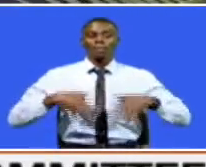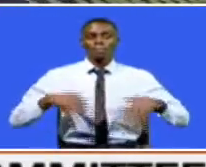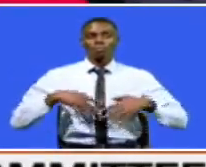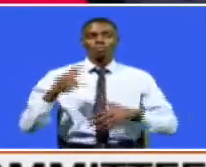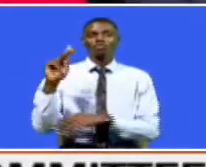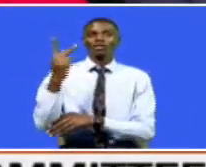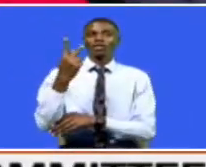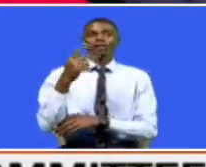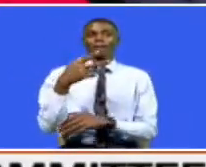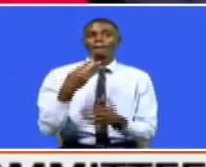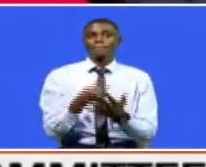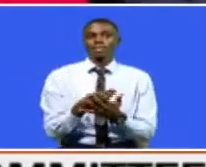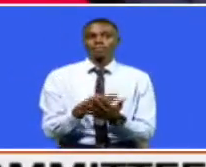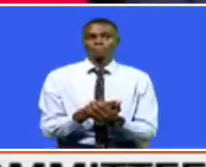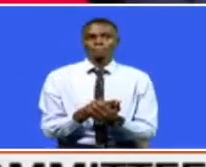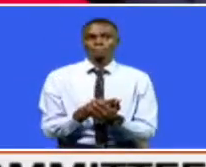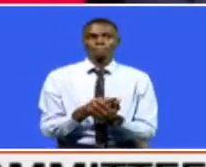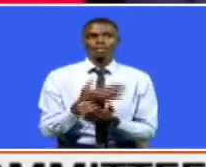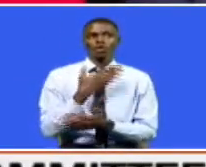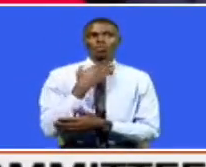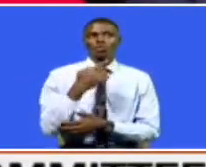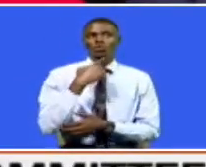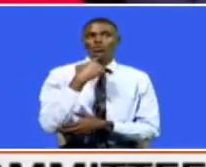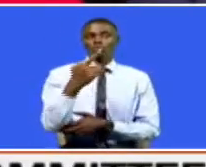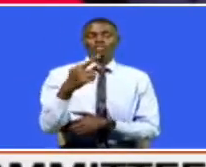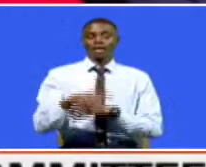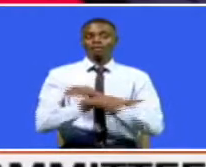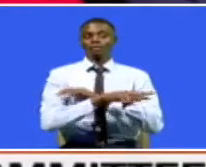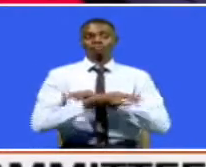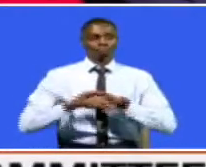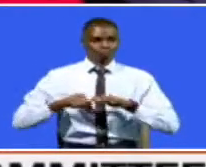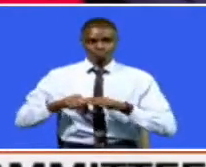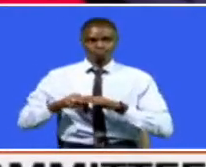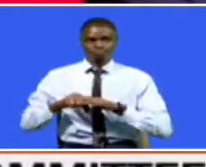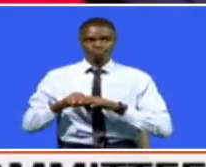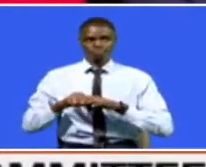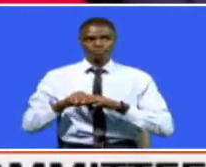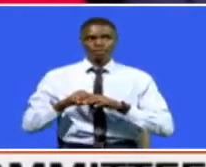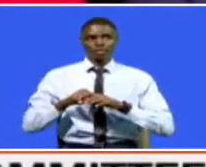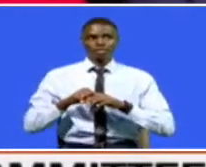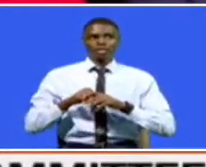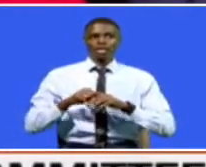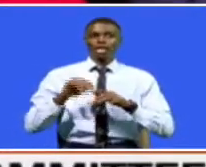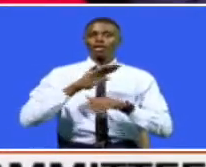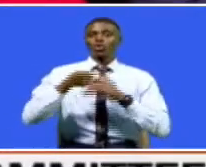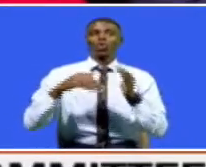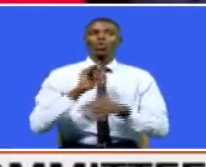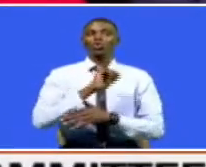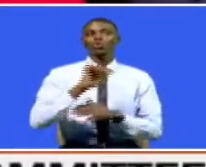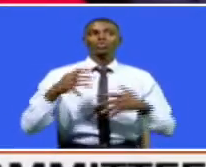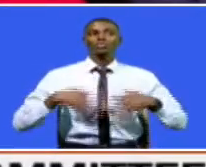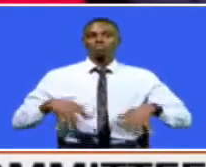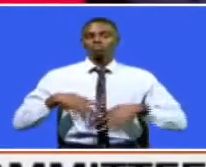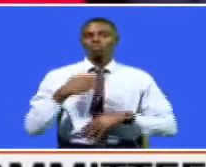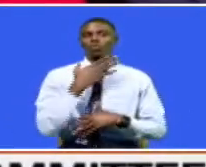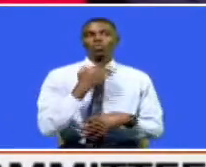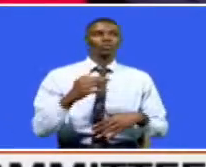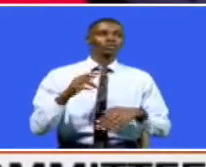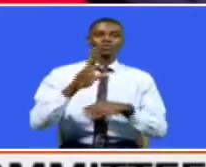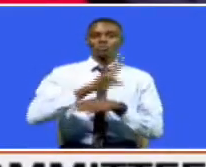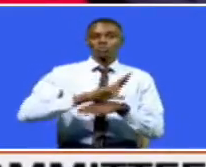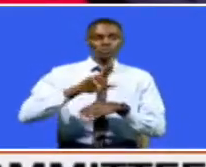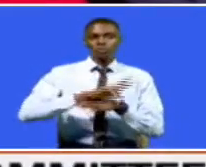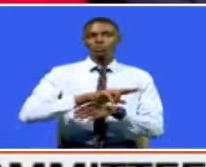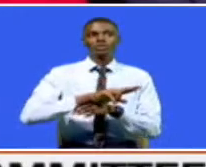money. We want to tell conmen and fraudsters and all those people who want to take advantage